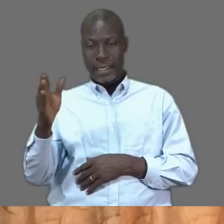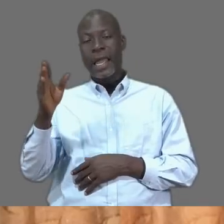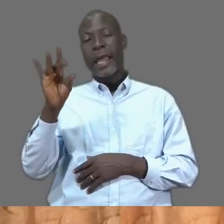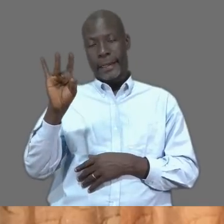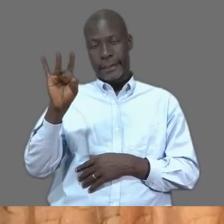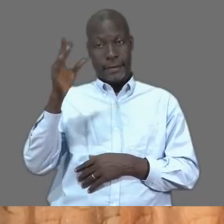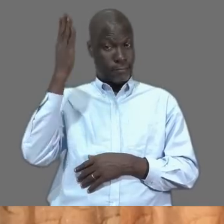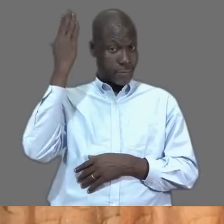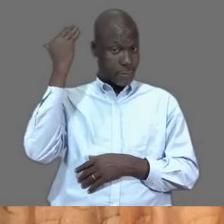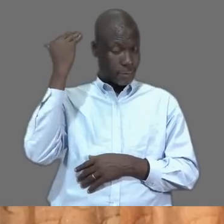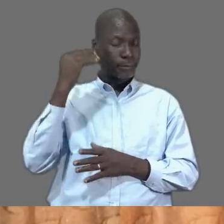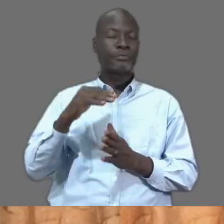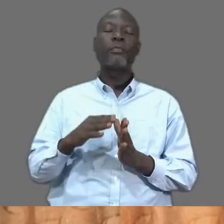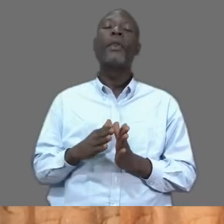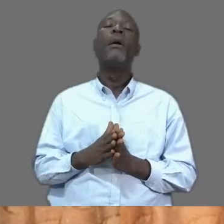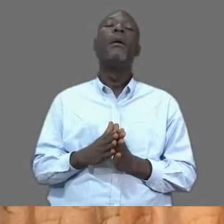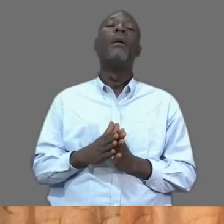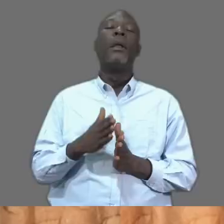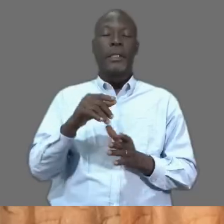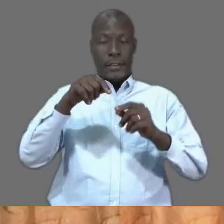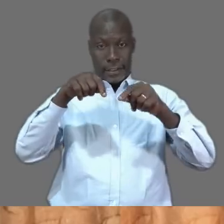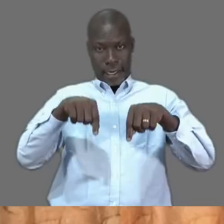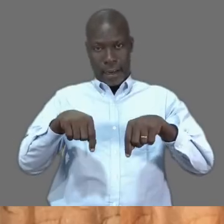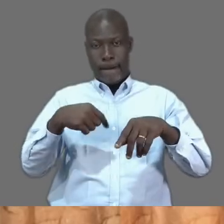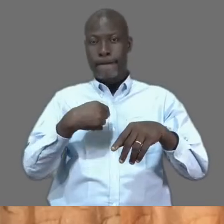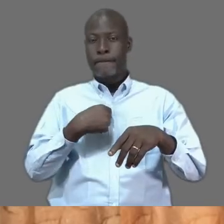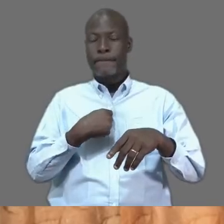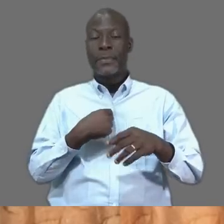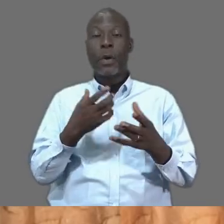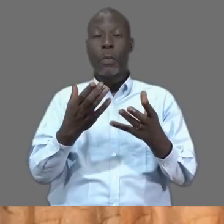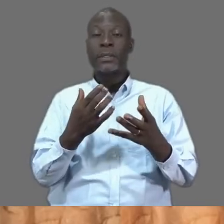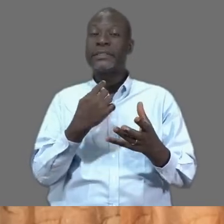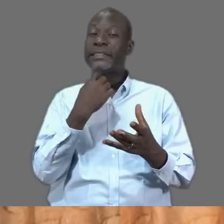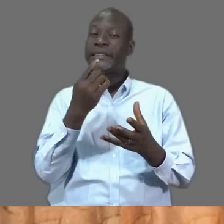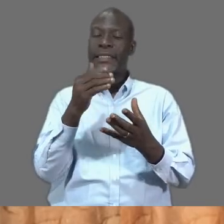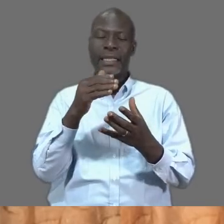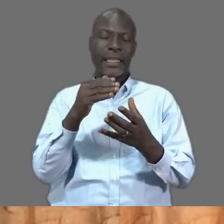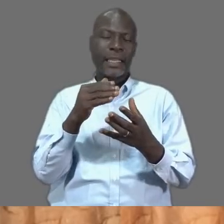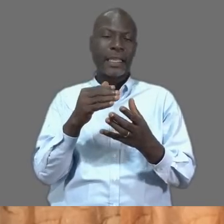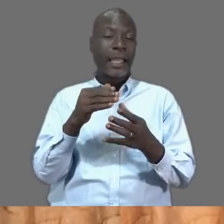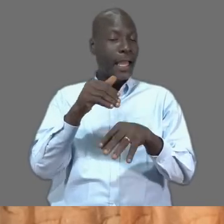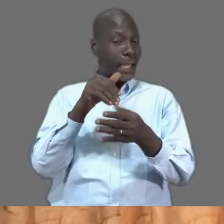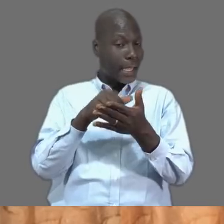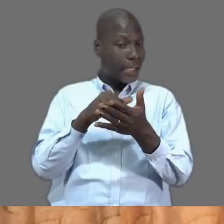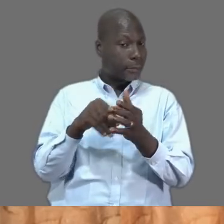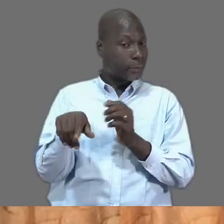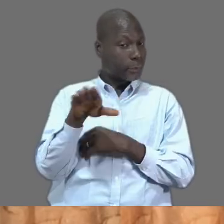eso na ene mebo sa asem no epo bio ade ama oman